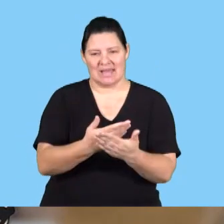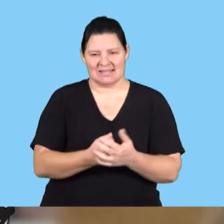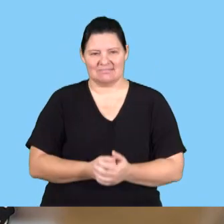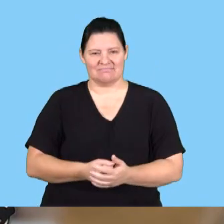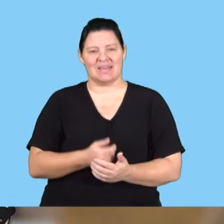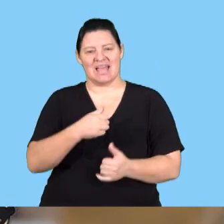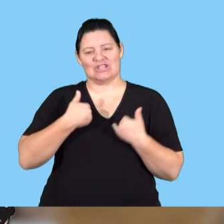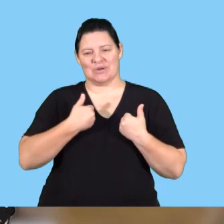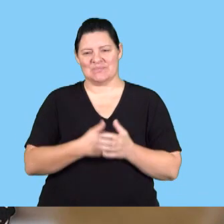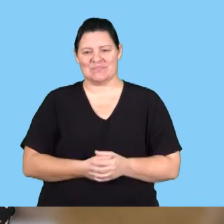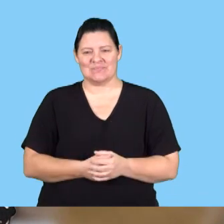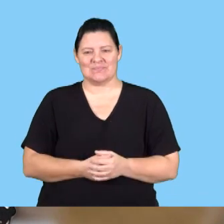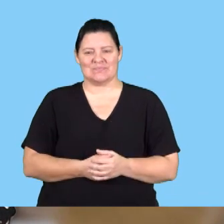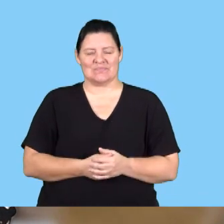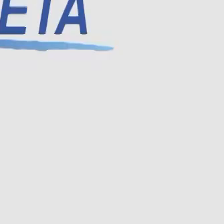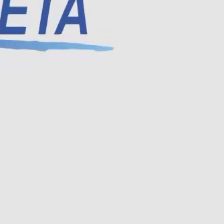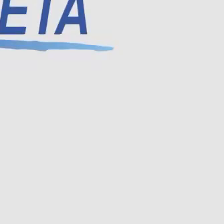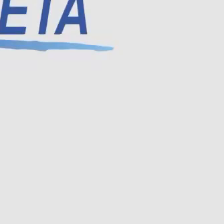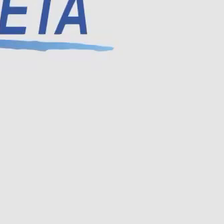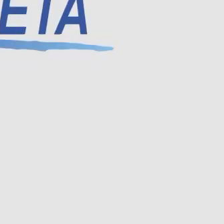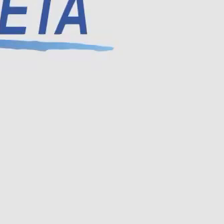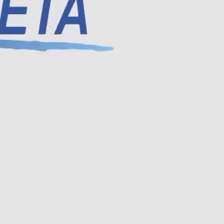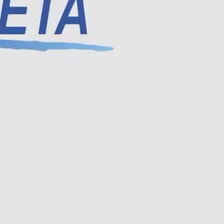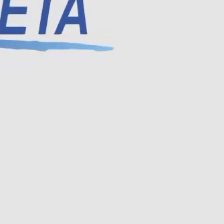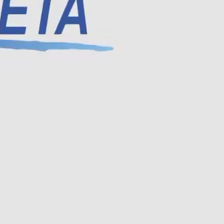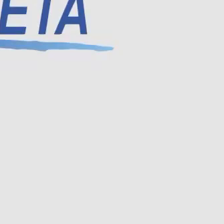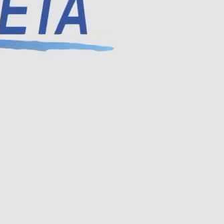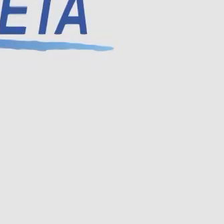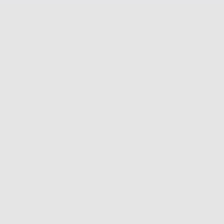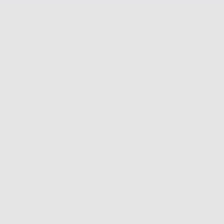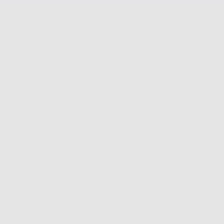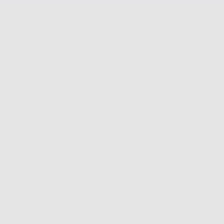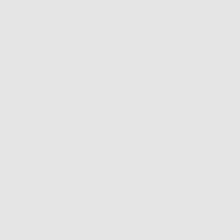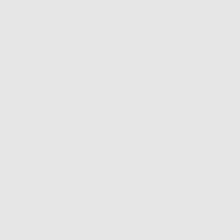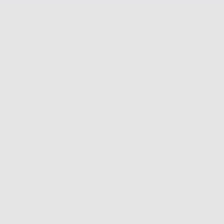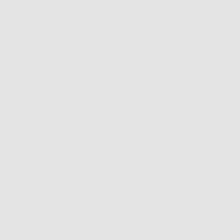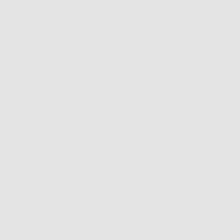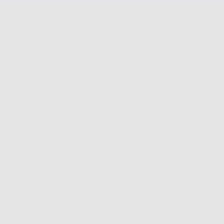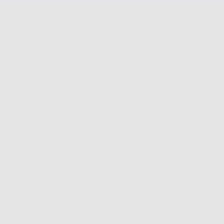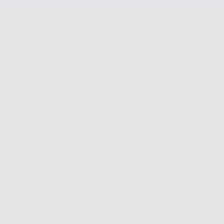Have a great day.